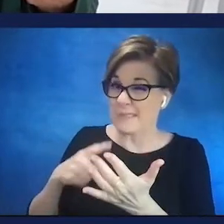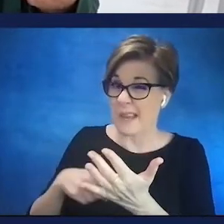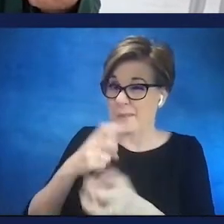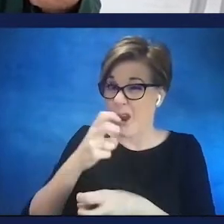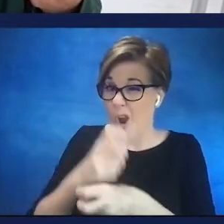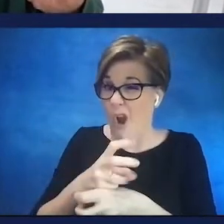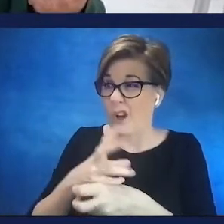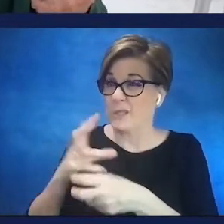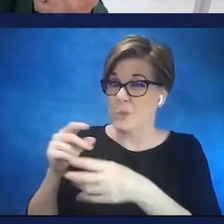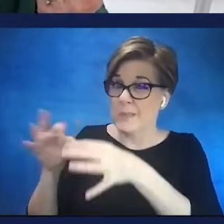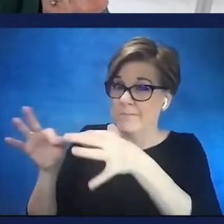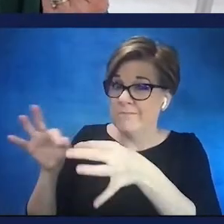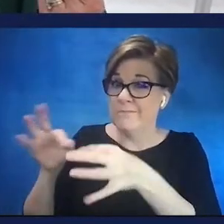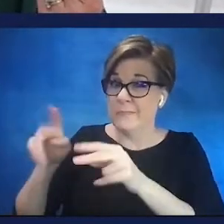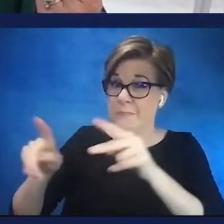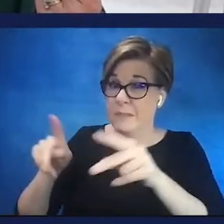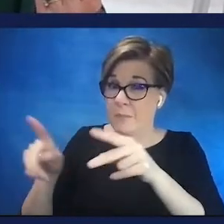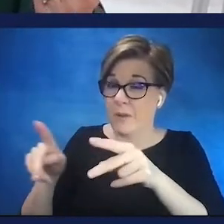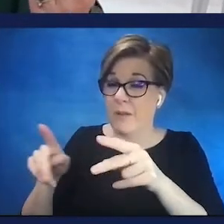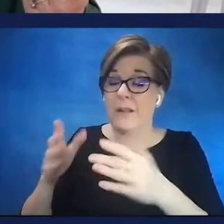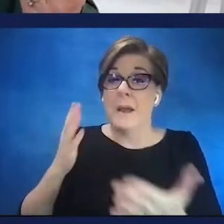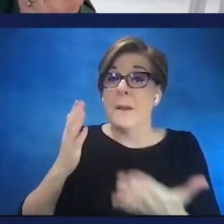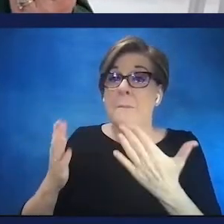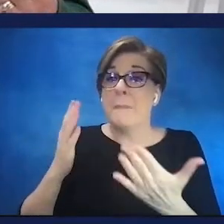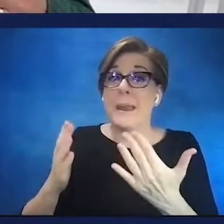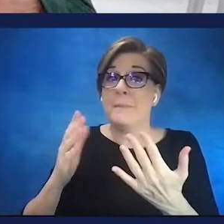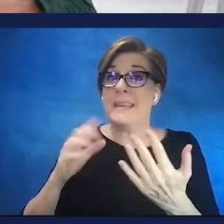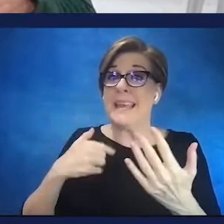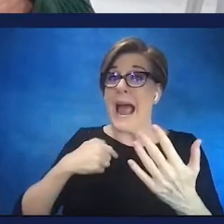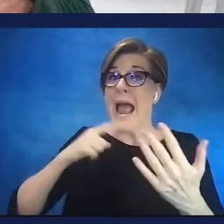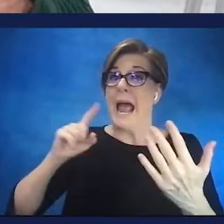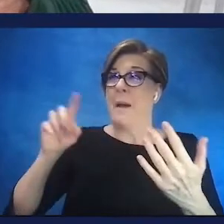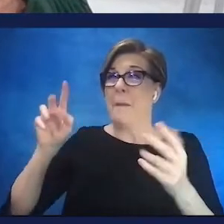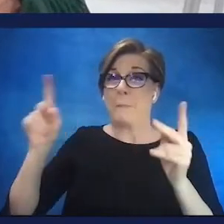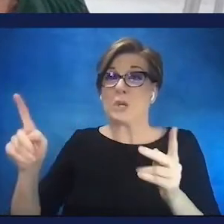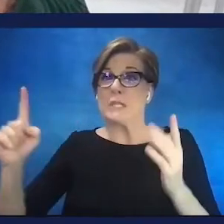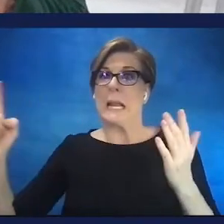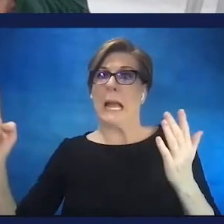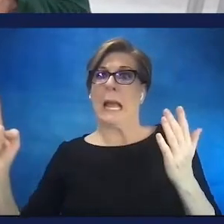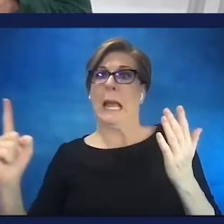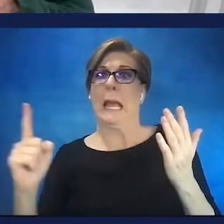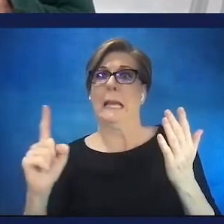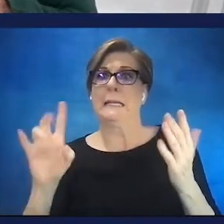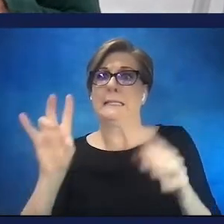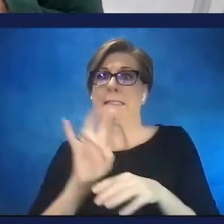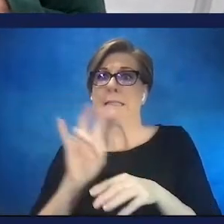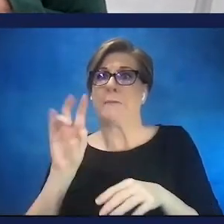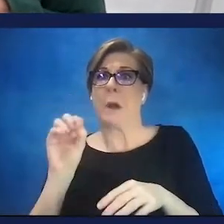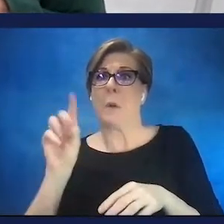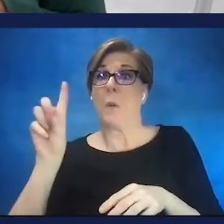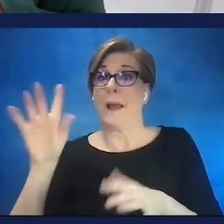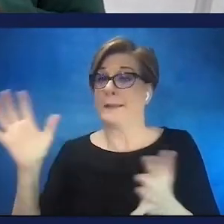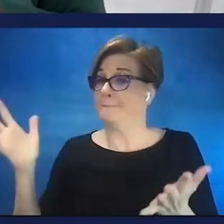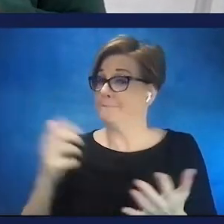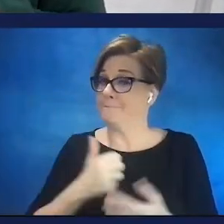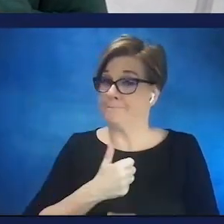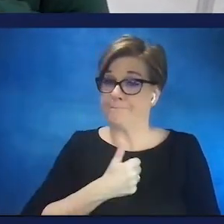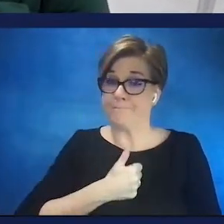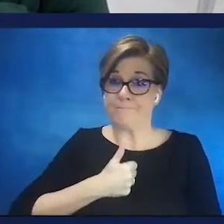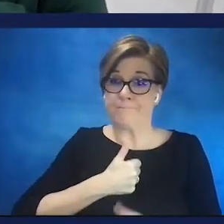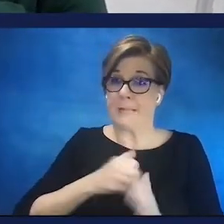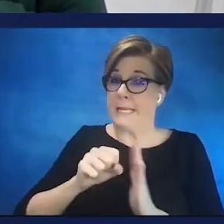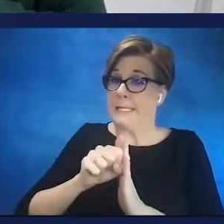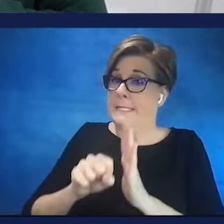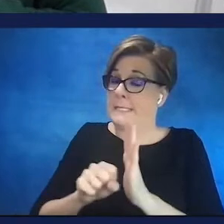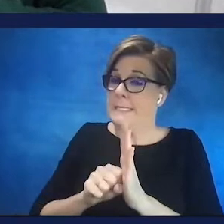a difficult conversation, Yes, right? it Because is. they may be entering the line right at 7:01, but the state law requires that